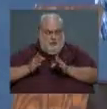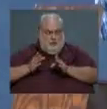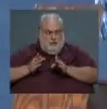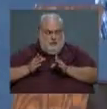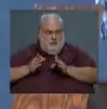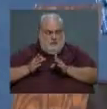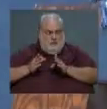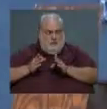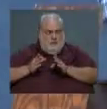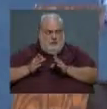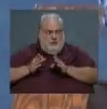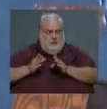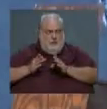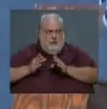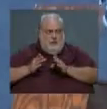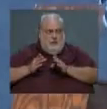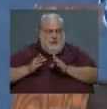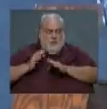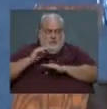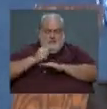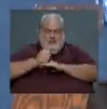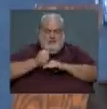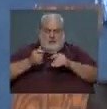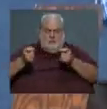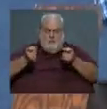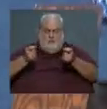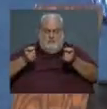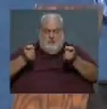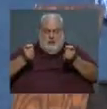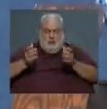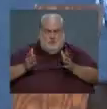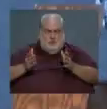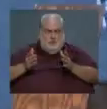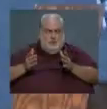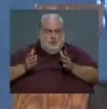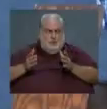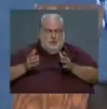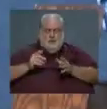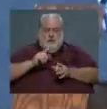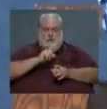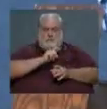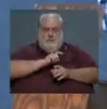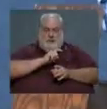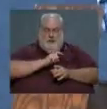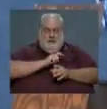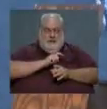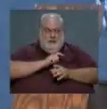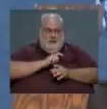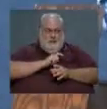have we sent our property manager to it was the police department put on a